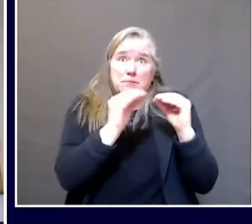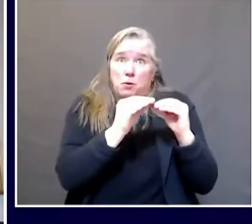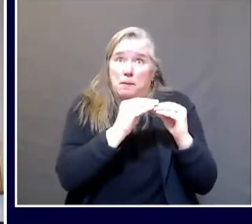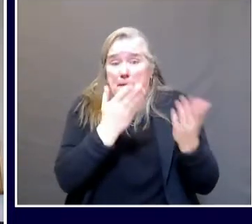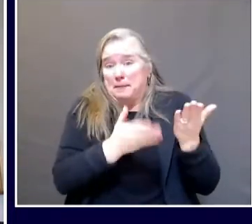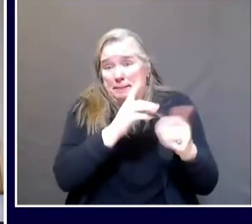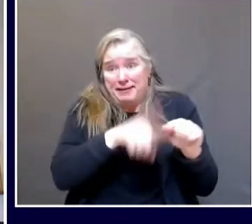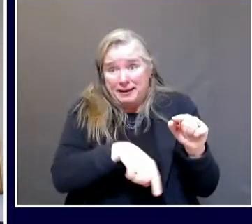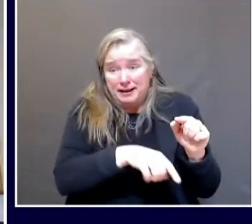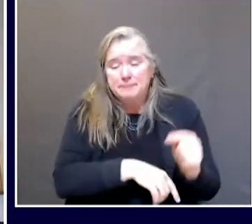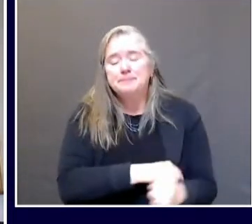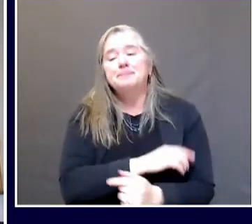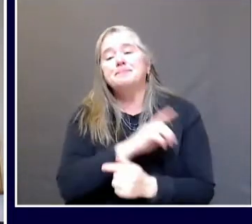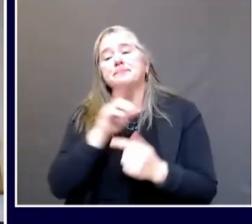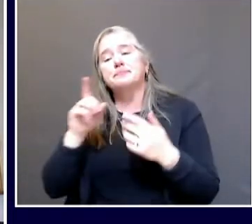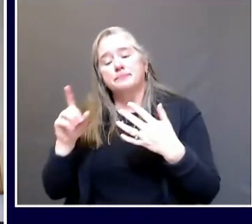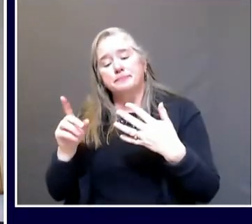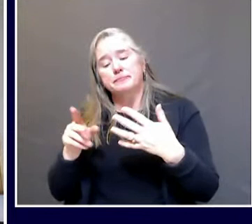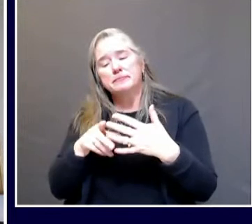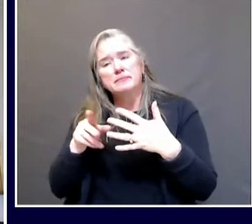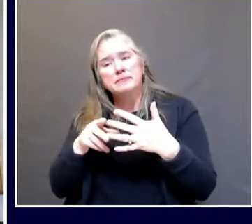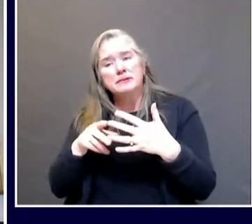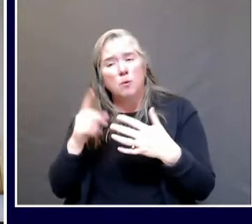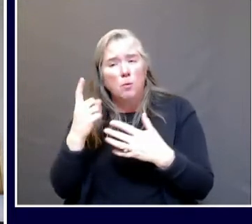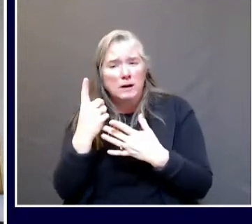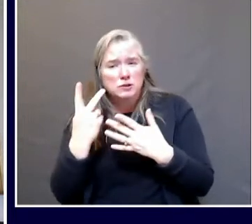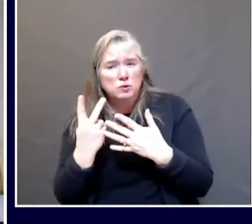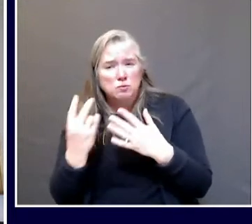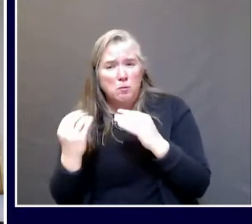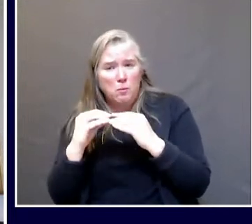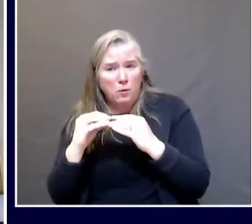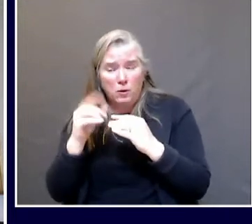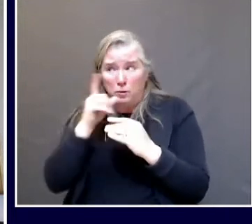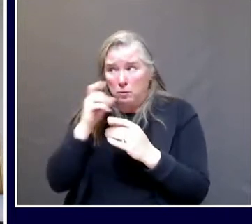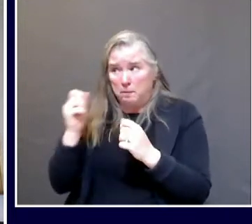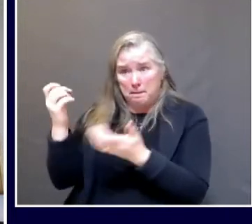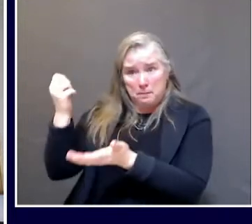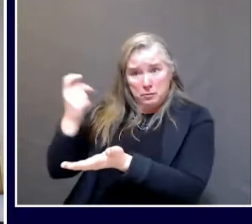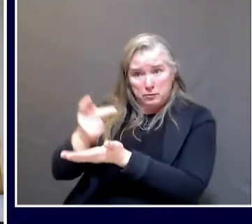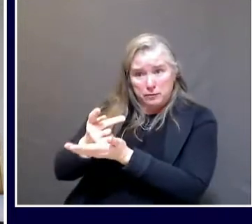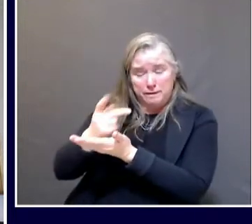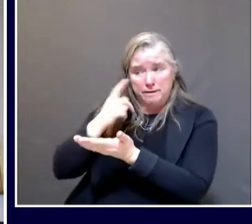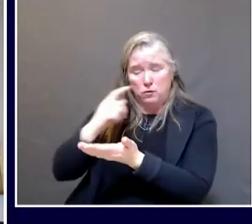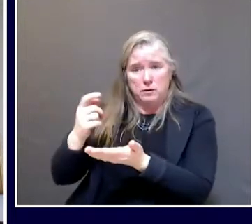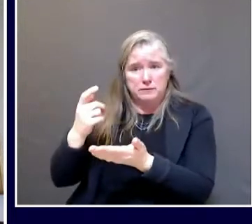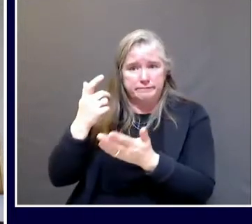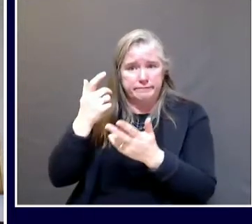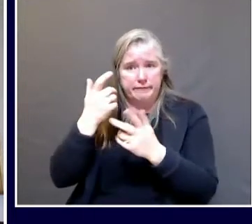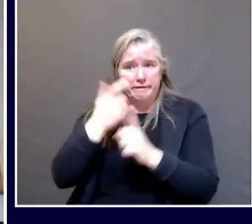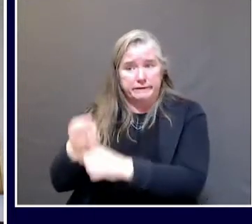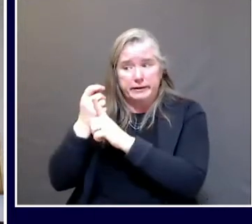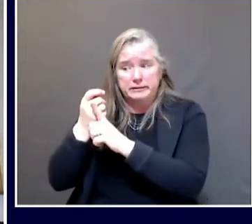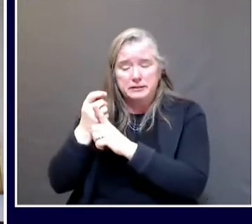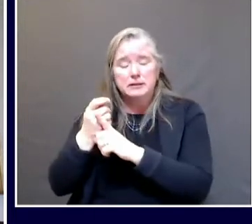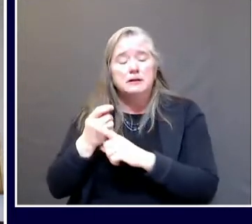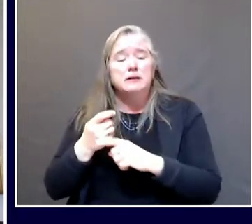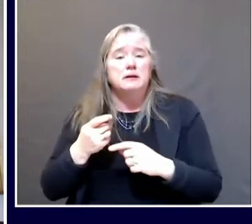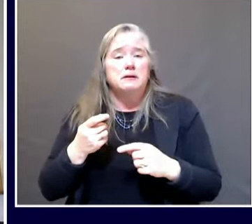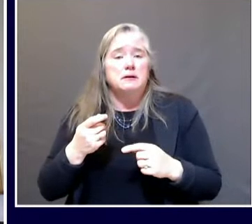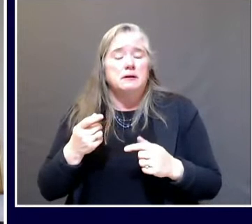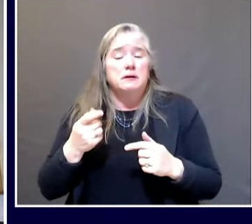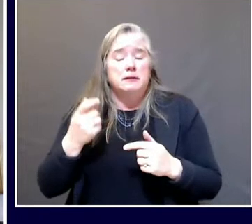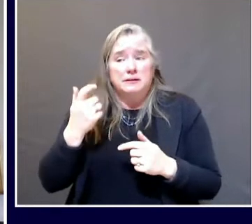1 or 2 candidates, I talked about some last week, that are working their way through the pipeline. But even there, based on a briefing that I